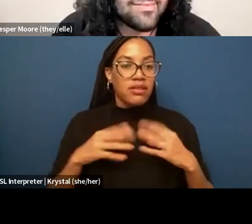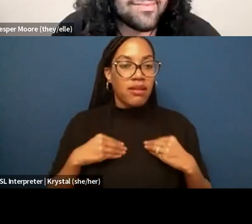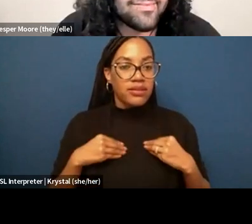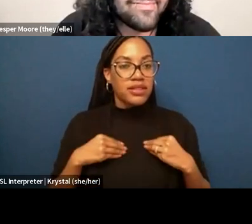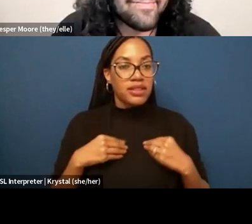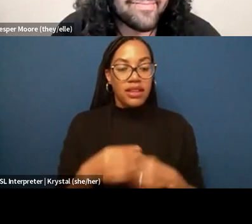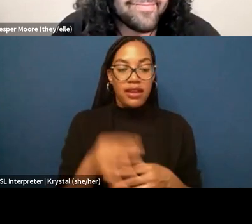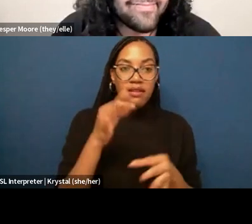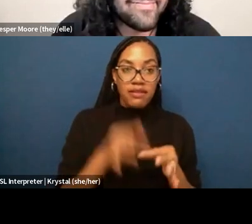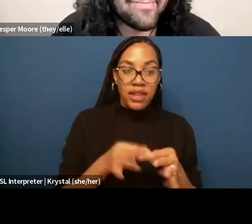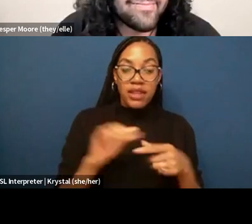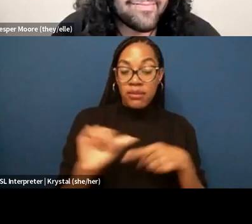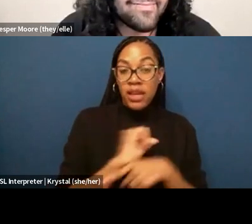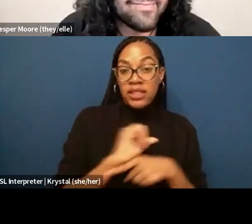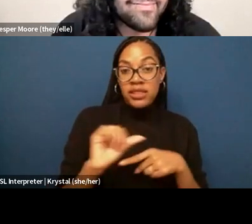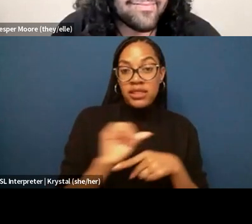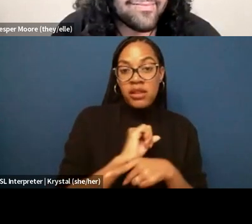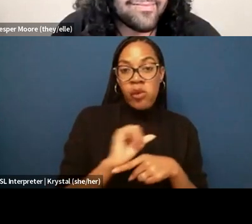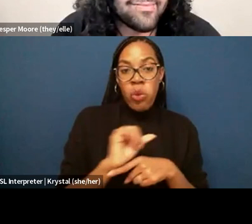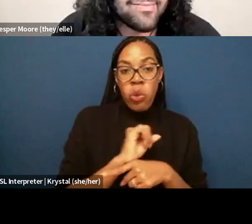faith practices that